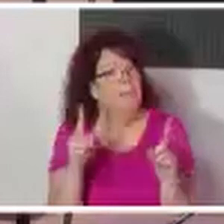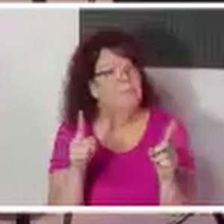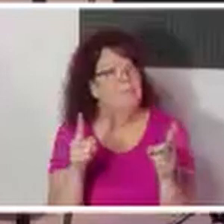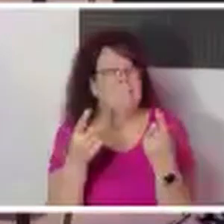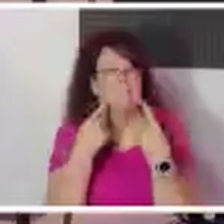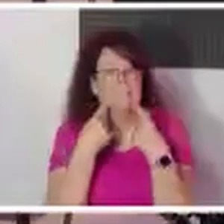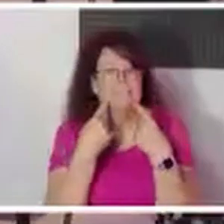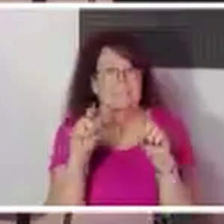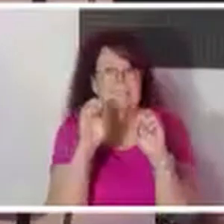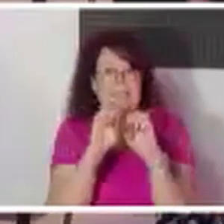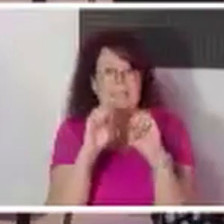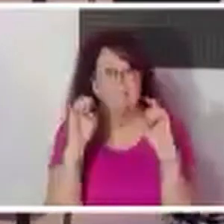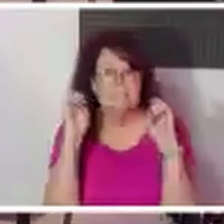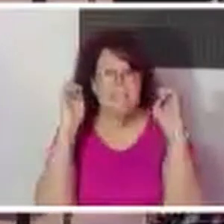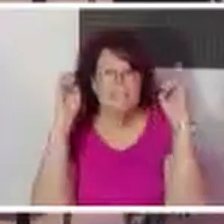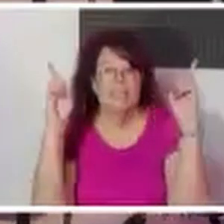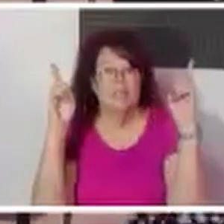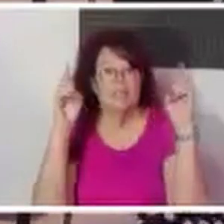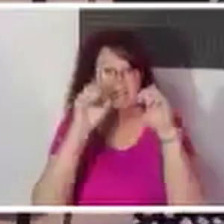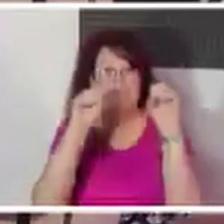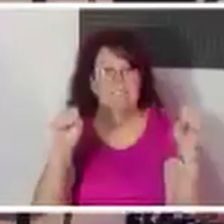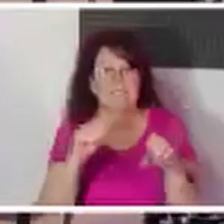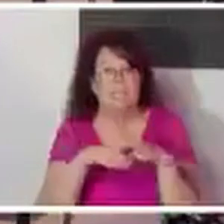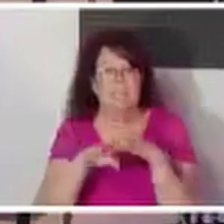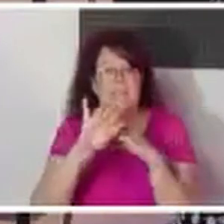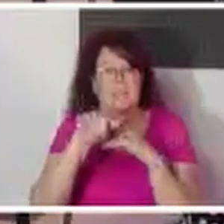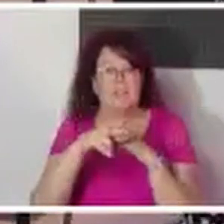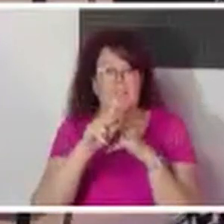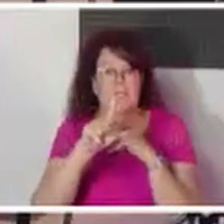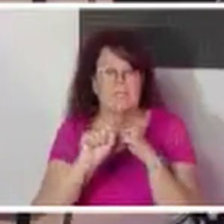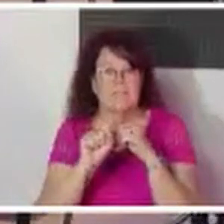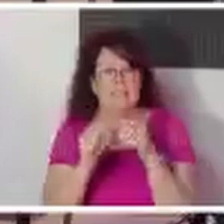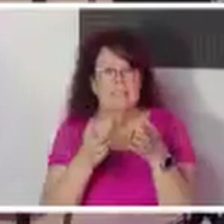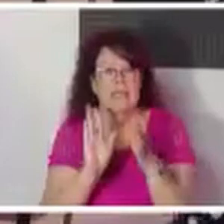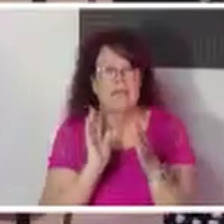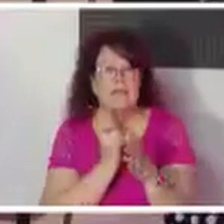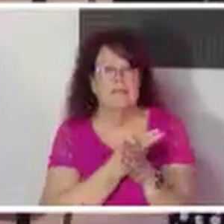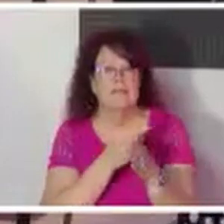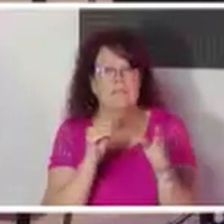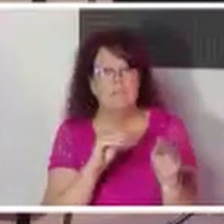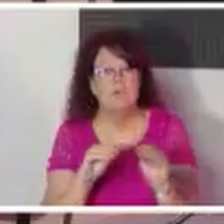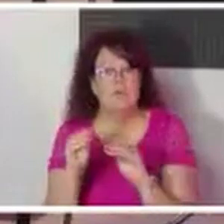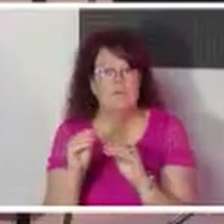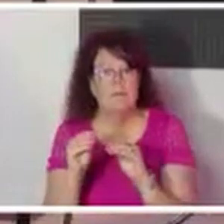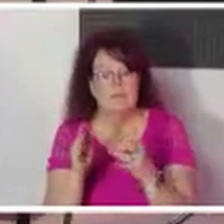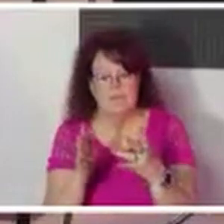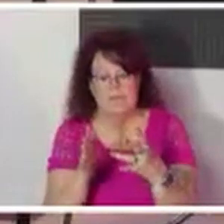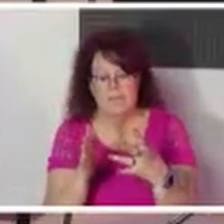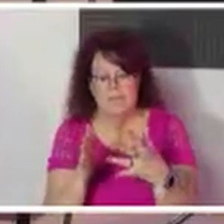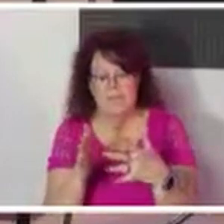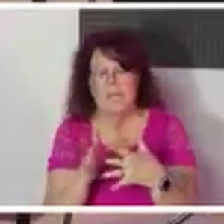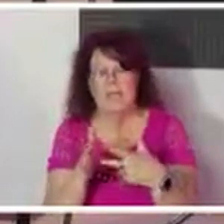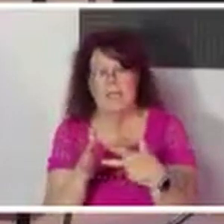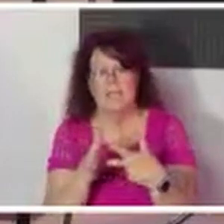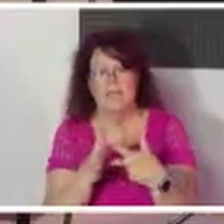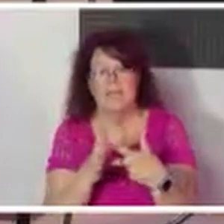ultimately the education system in Jinx led our family to move. I am the middle of 3 siblings, so I was around a